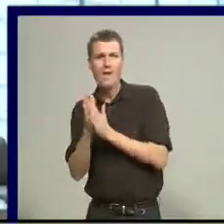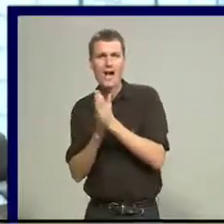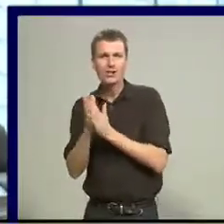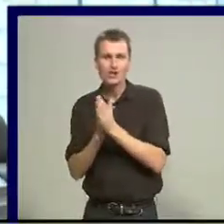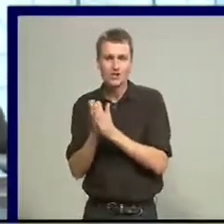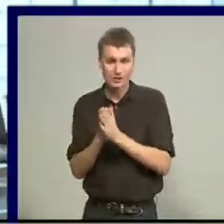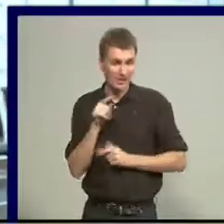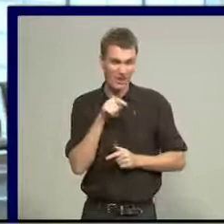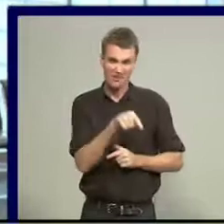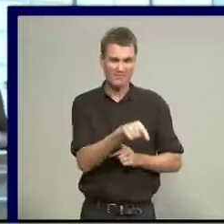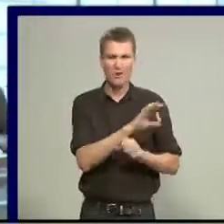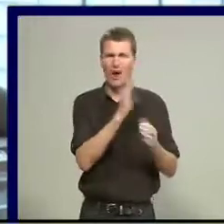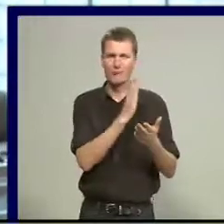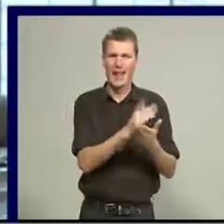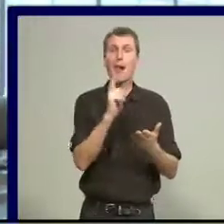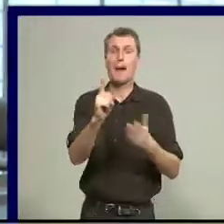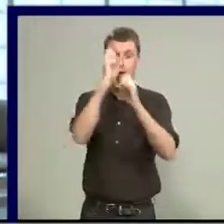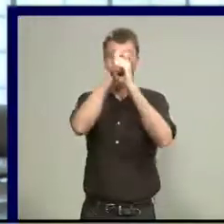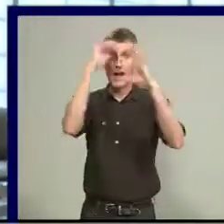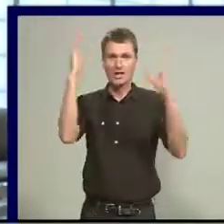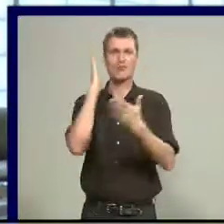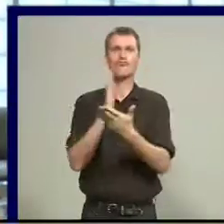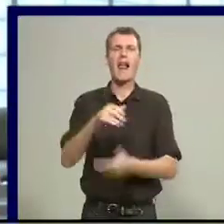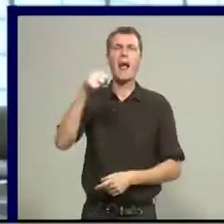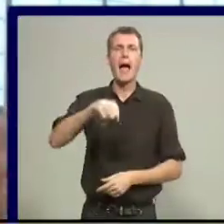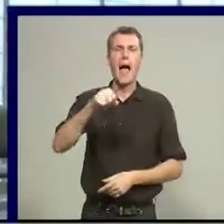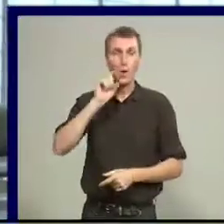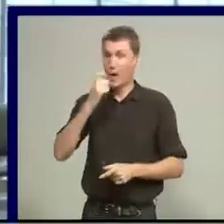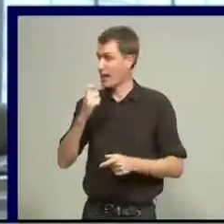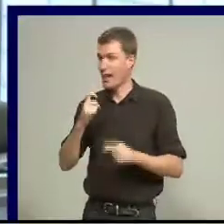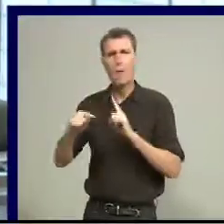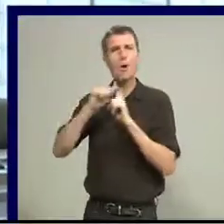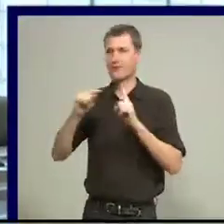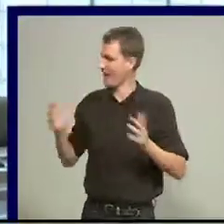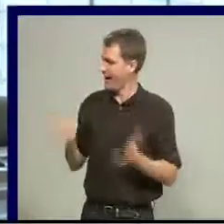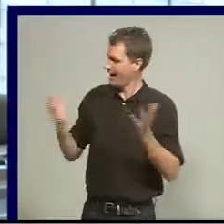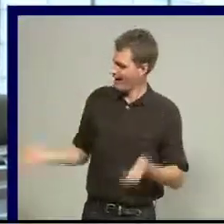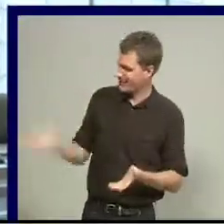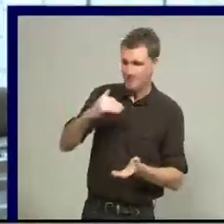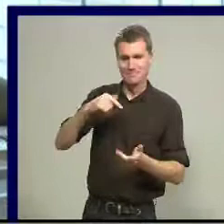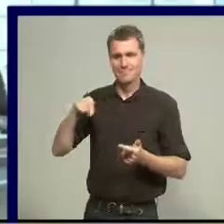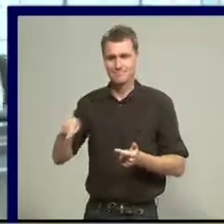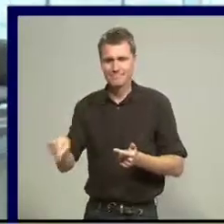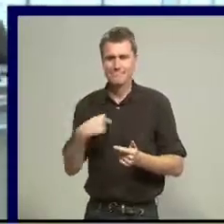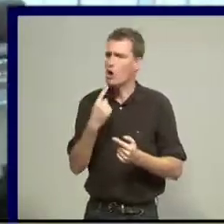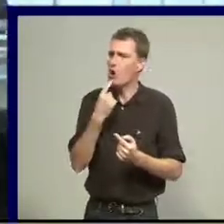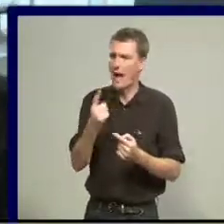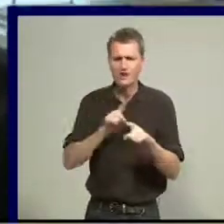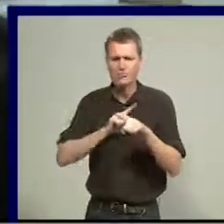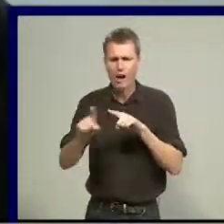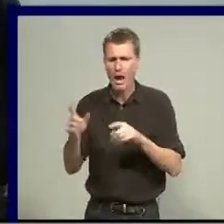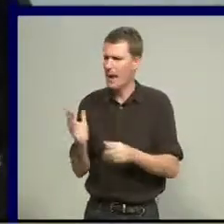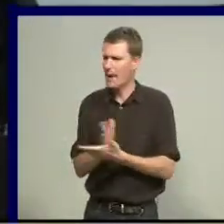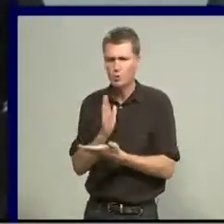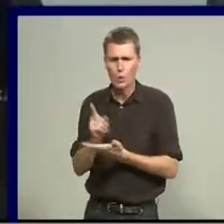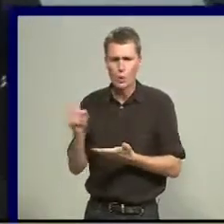you could imagine the bags, that's why it's, let's go over here, round this way to guide her around the bag. So it's the commands to kind of keep her focused